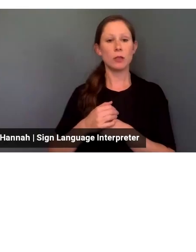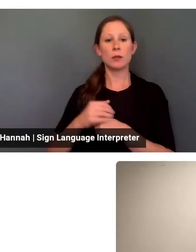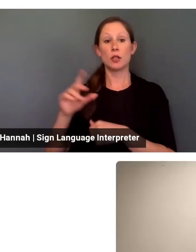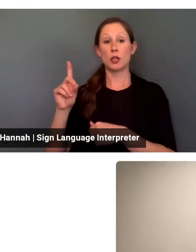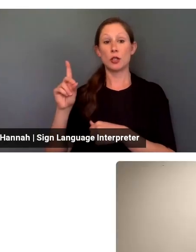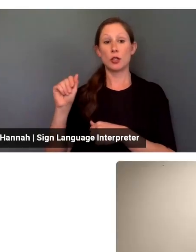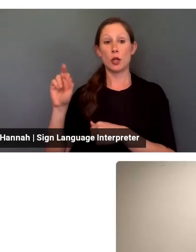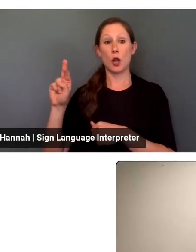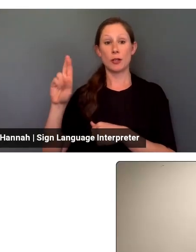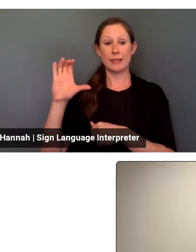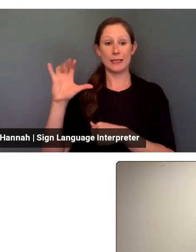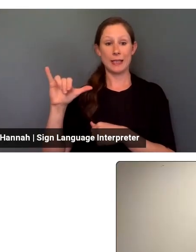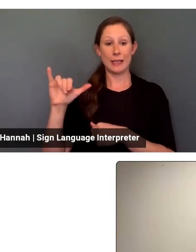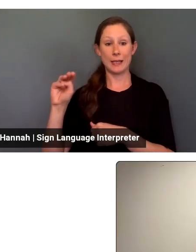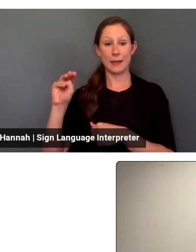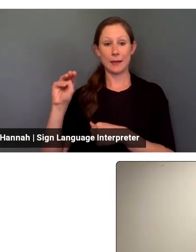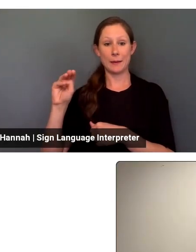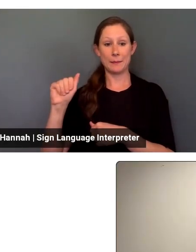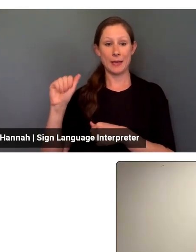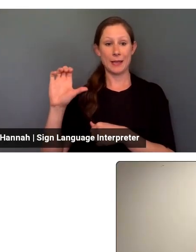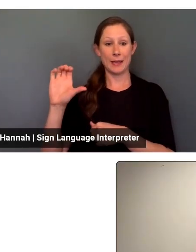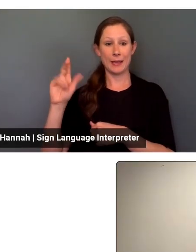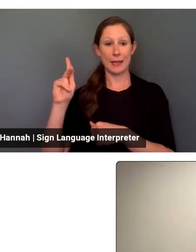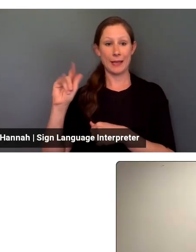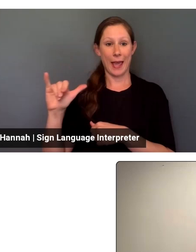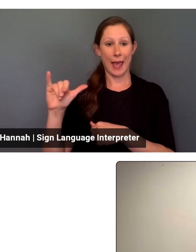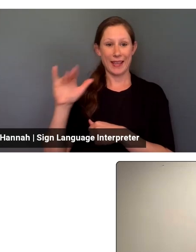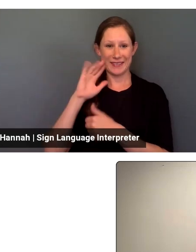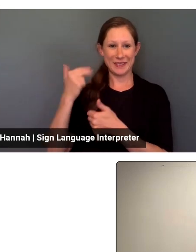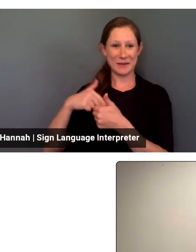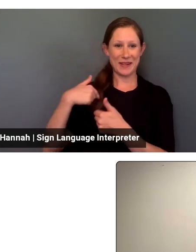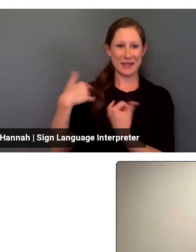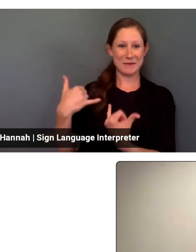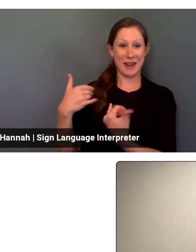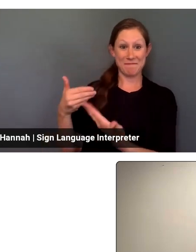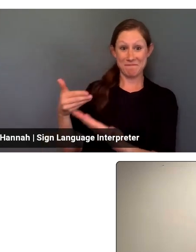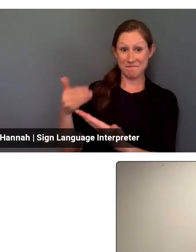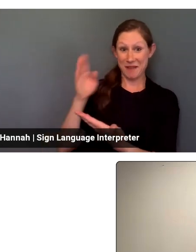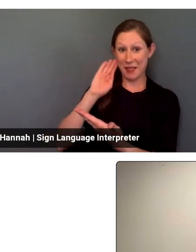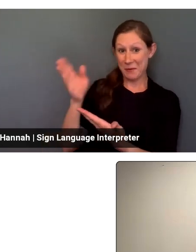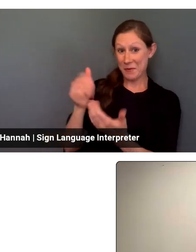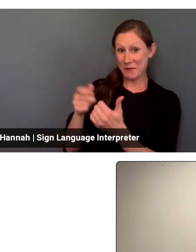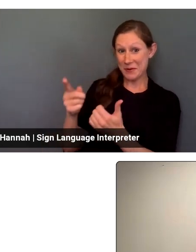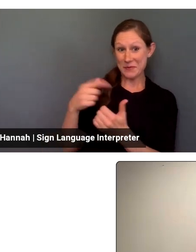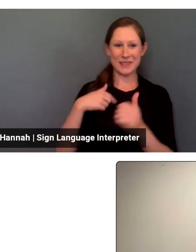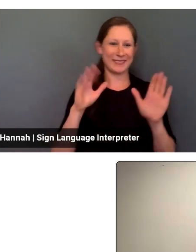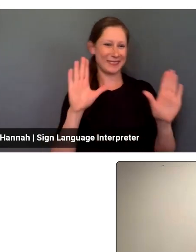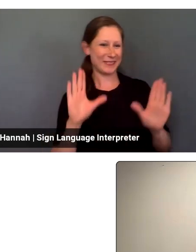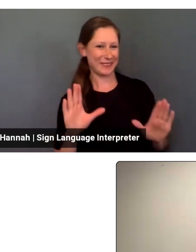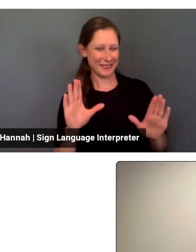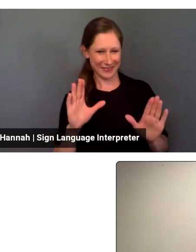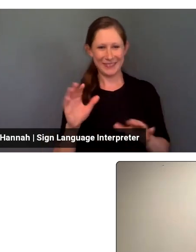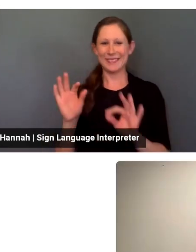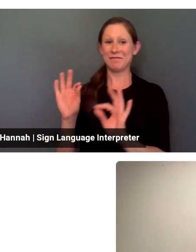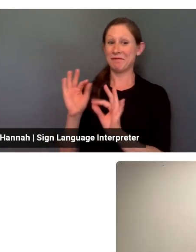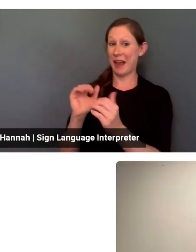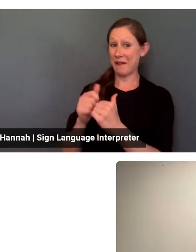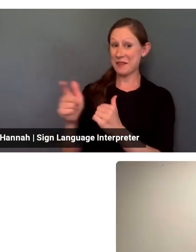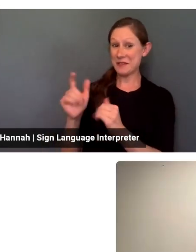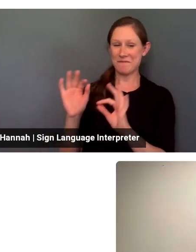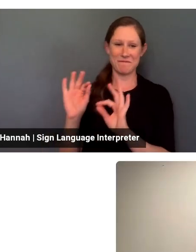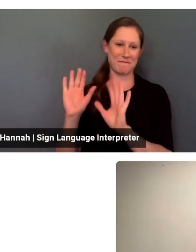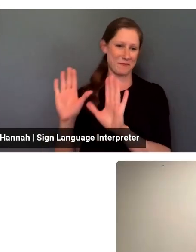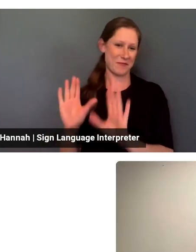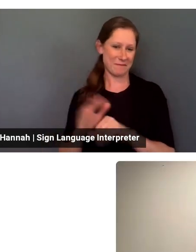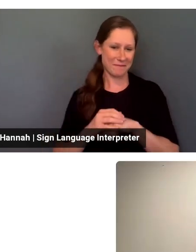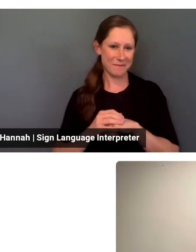stage. Hey, Darcy, how are you? Hey, Josh. Great. How are you? Great. Darcy's from Rippling. Darcy, why